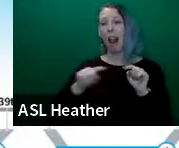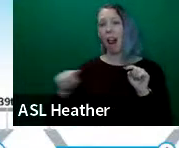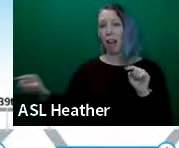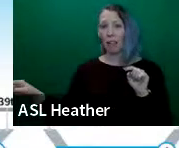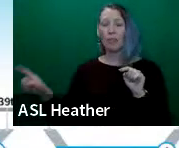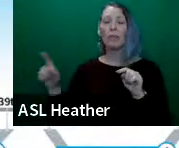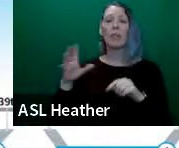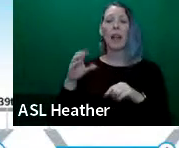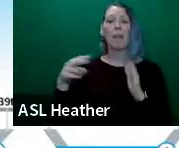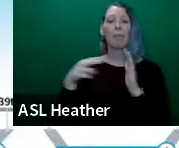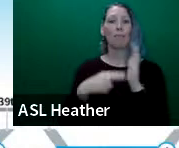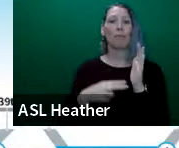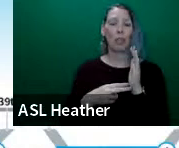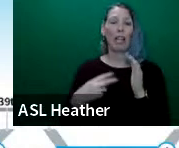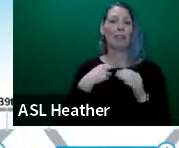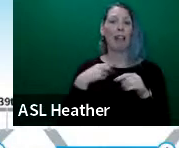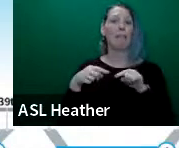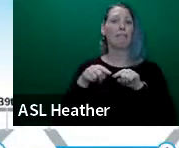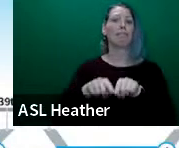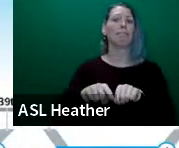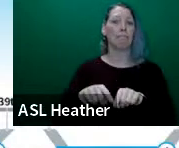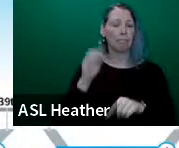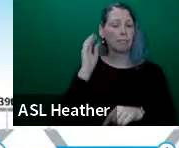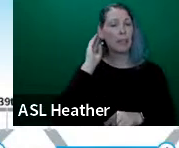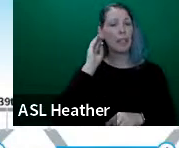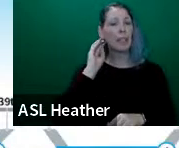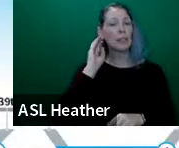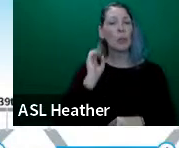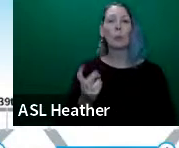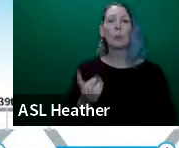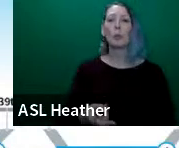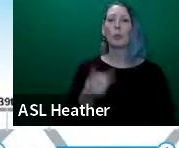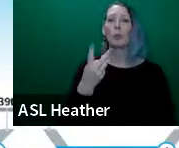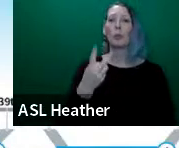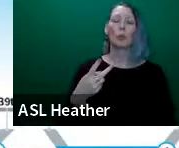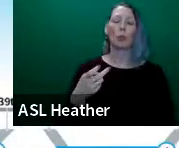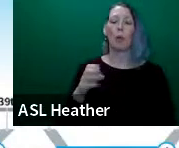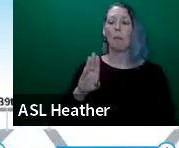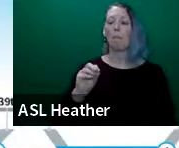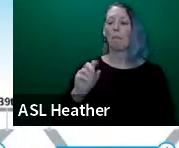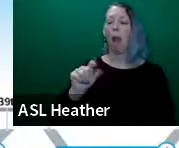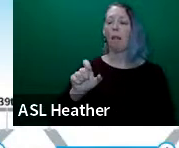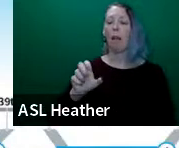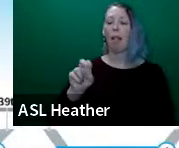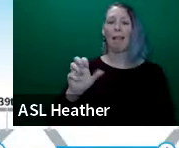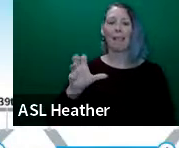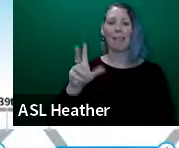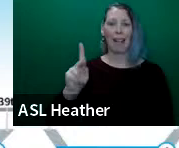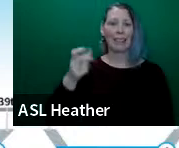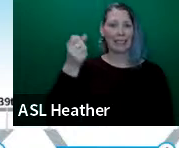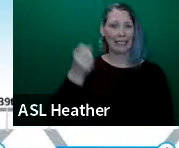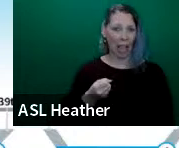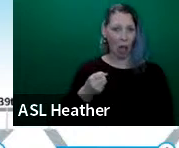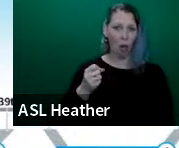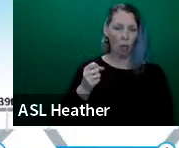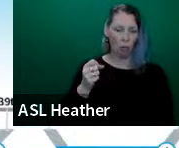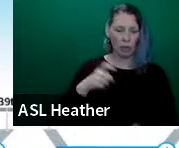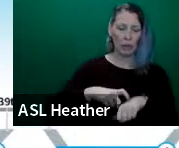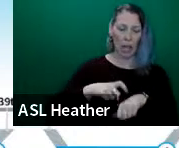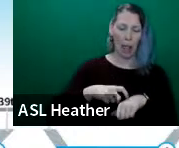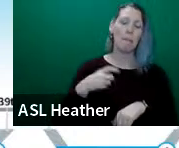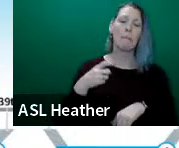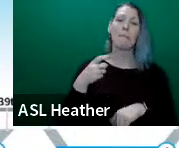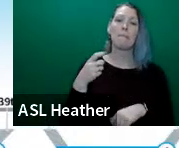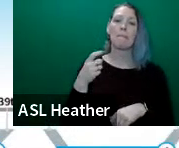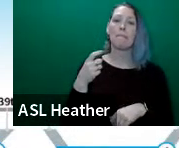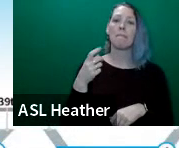as a bridge bottleneck at the bridge. So there's kind of 2 bottlenecks in the southbound timeframe. In the northbound, the bottom row there